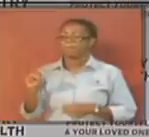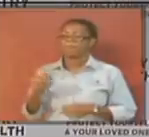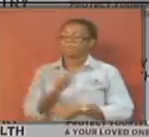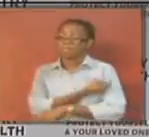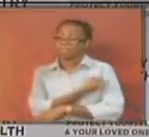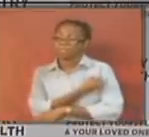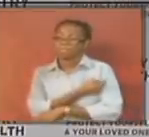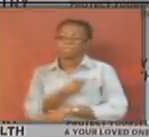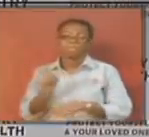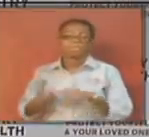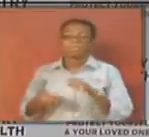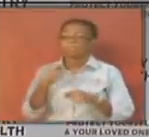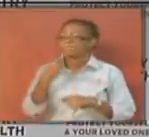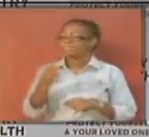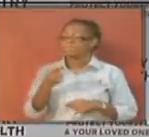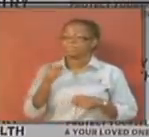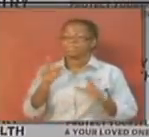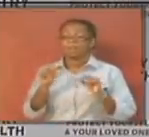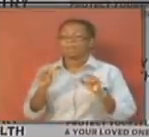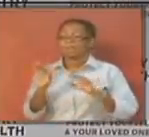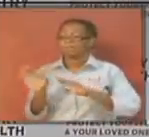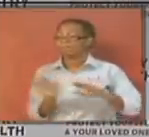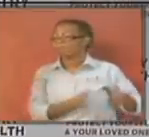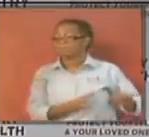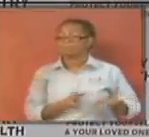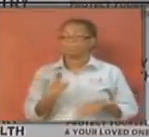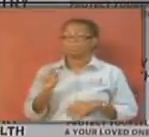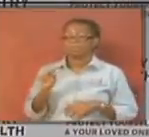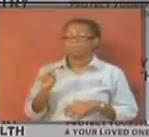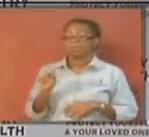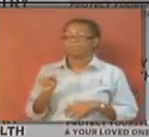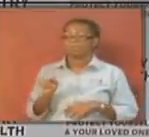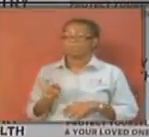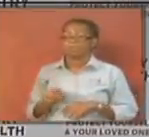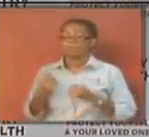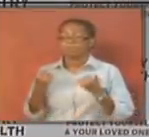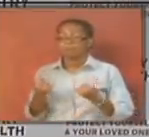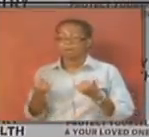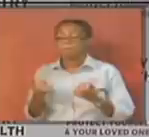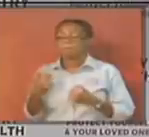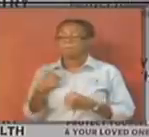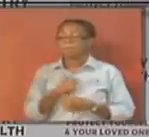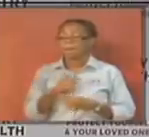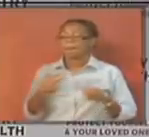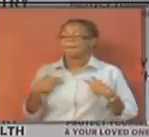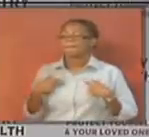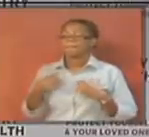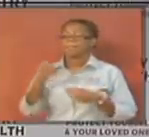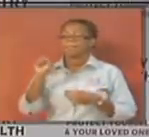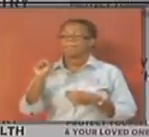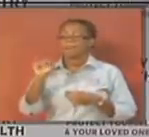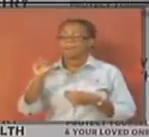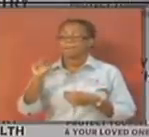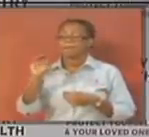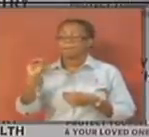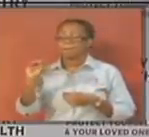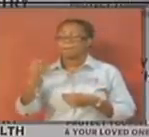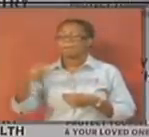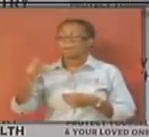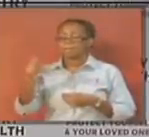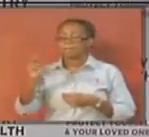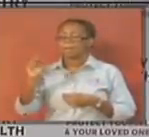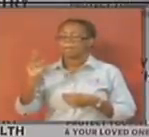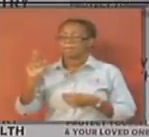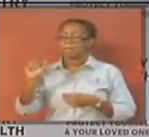in Trinidad and Tobago. But for now, we are getting the Sinopharm vaccine, and that's the one we're offering to the population of Trinidad and